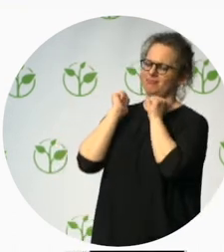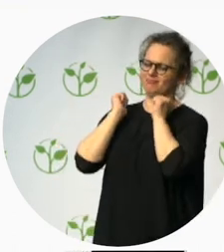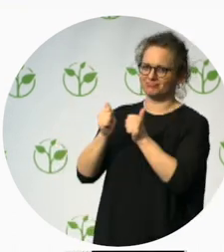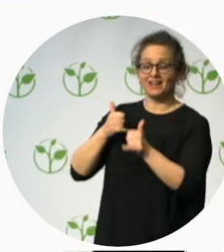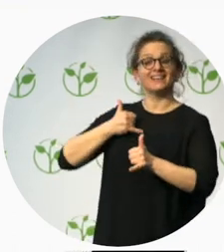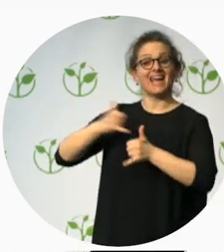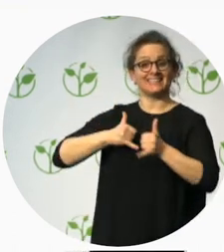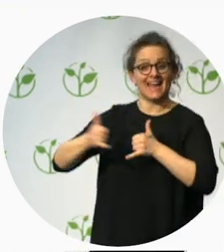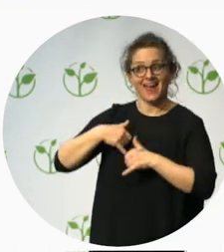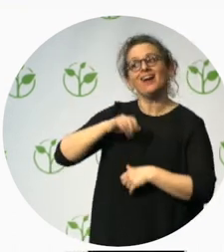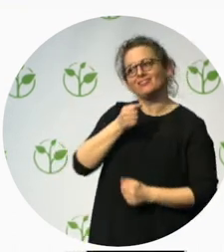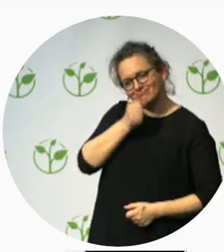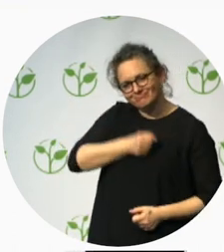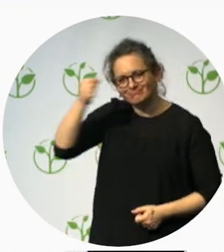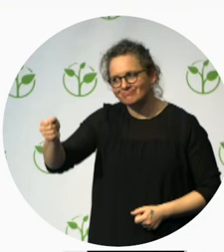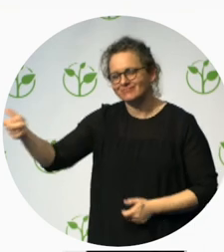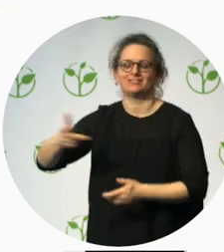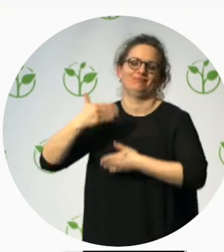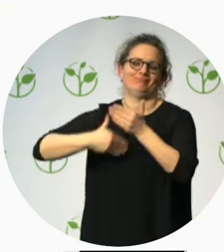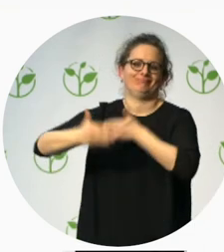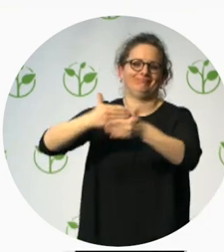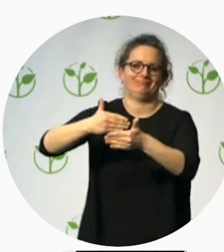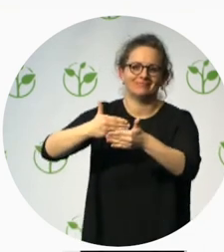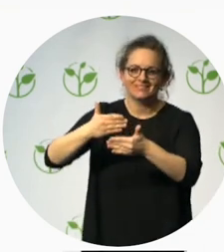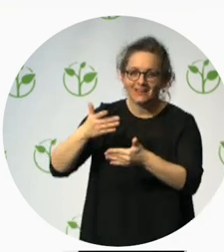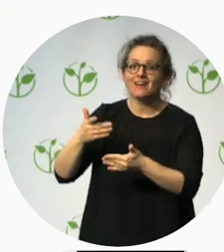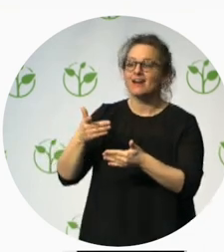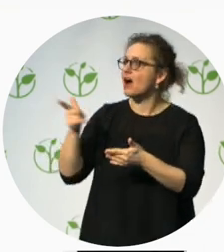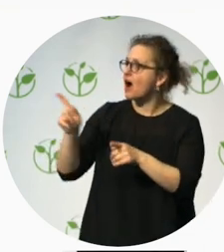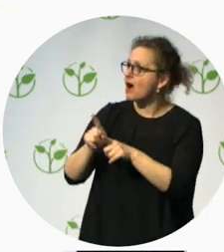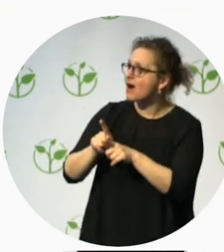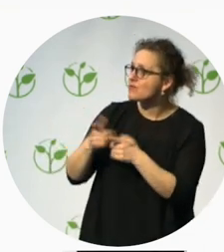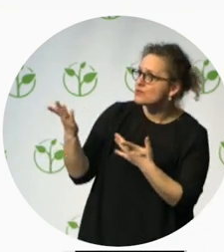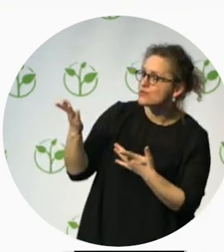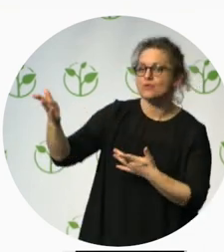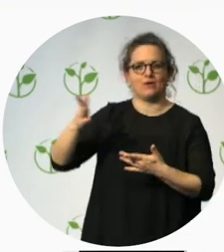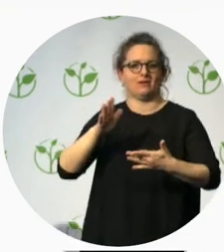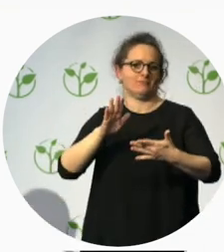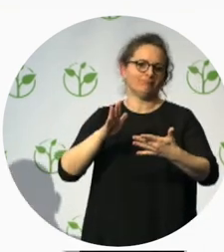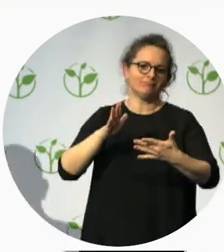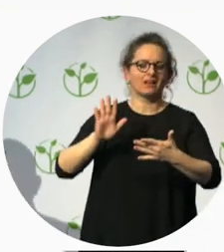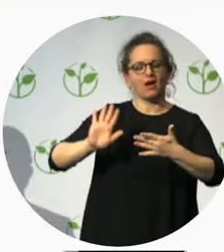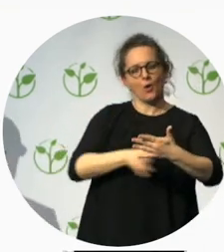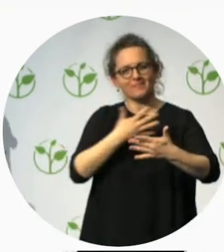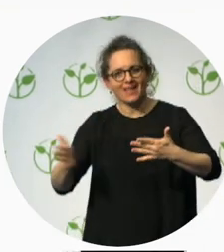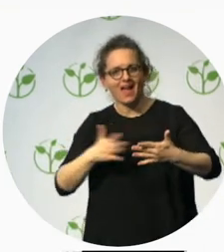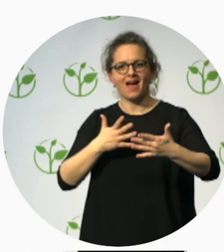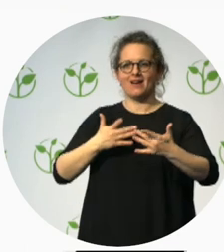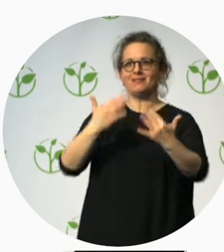wonderful time, enjoy yourselves, and prepare to be truly inspired. Thank you.